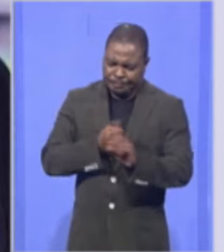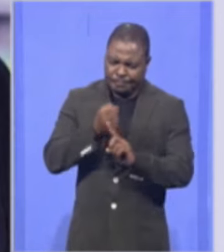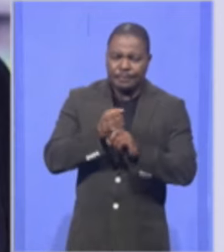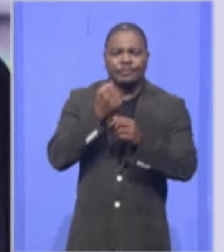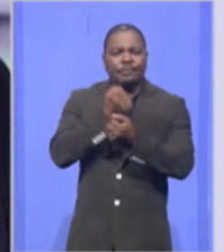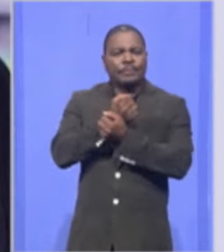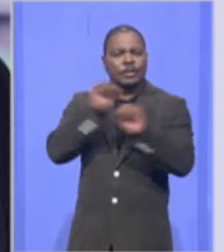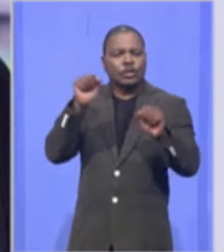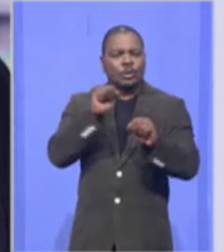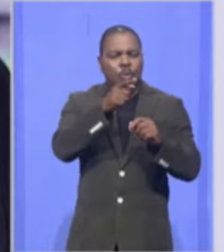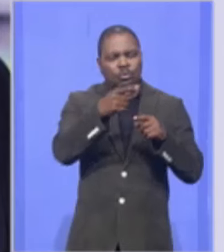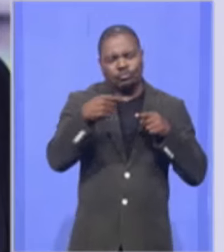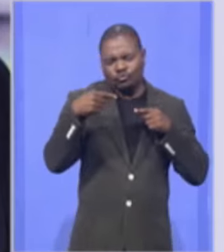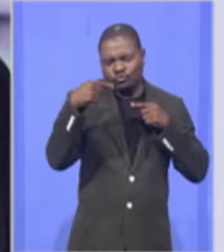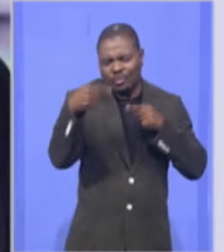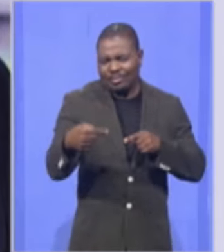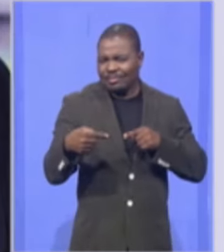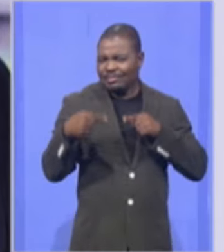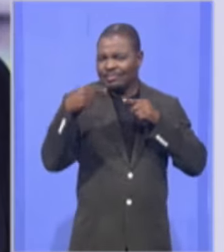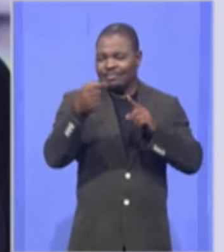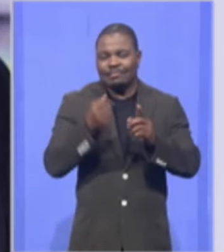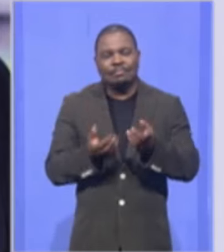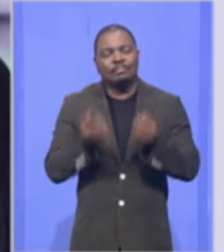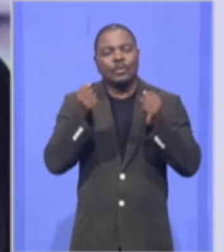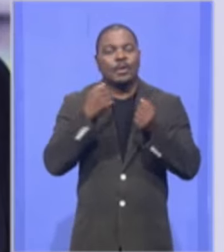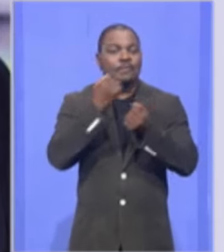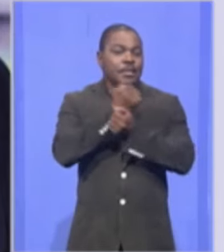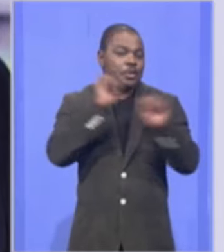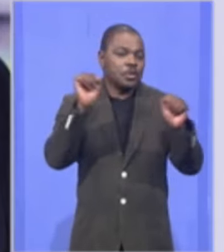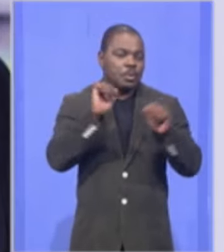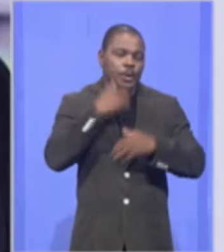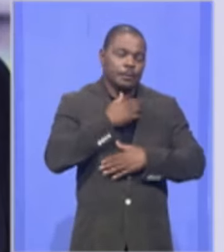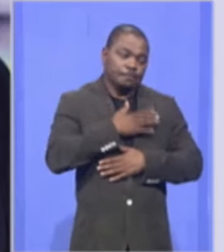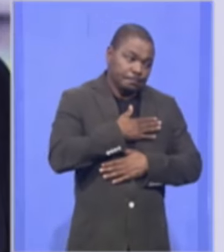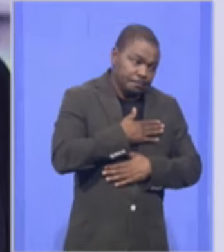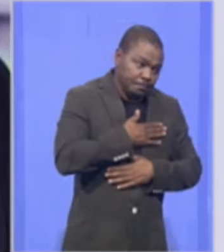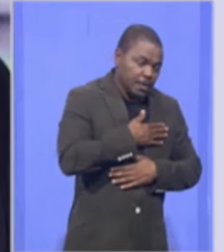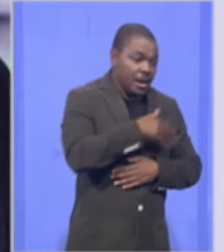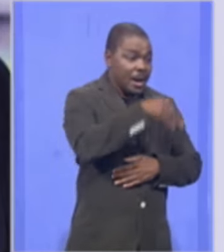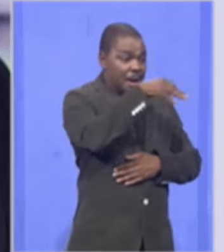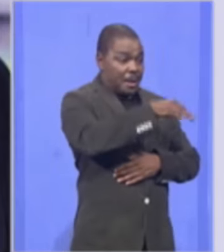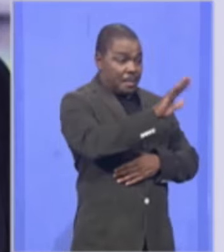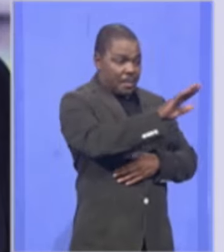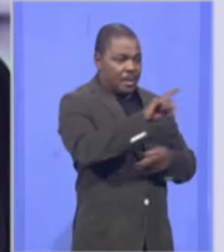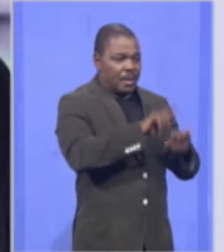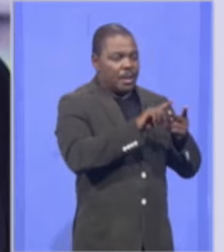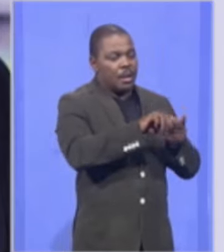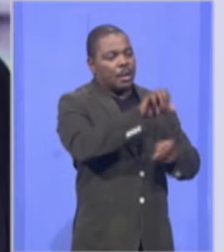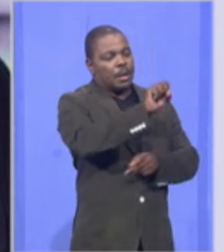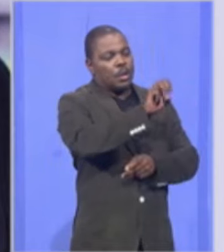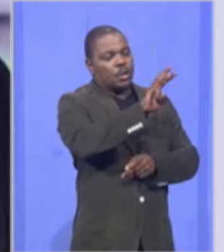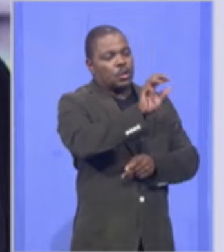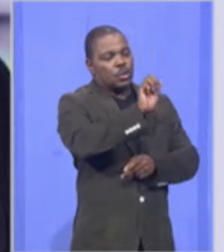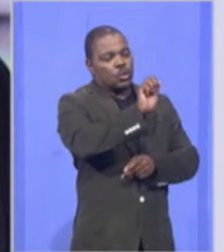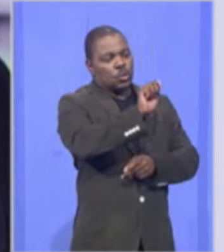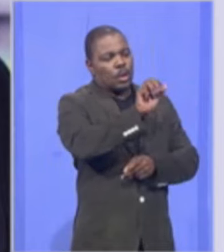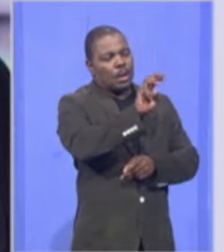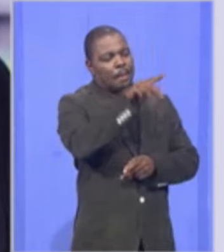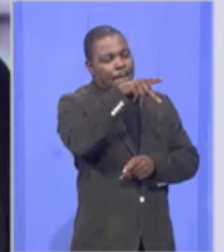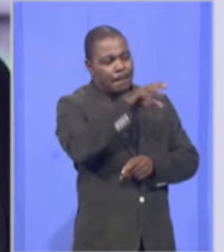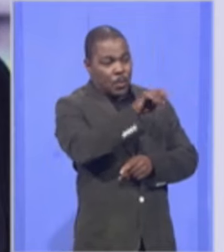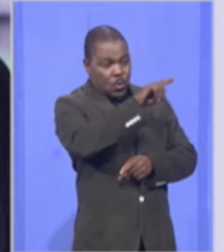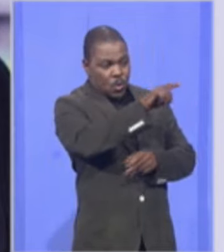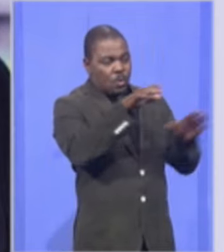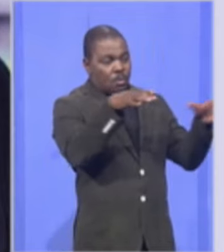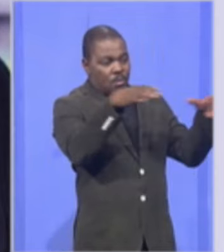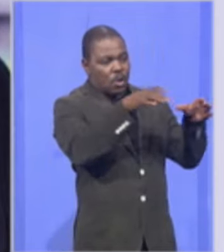in Namibia's struggle for freedom. In his honor, we call on Namibia, under the leadership of SWAPO, to continue the fight